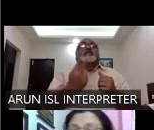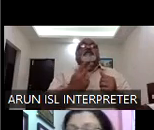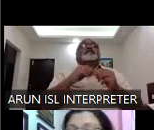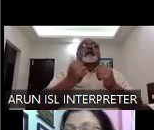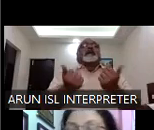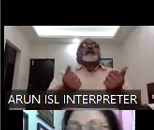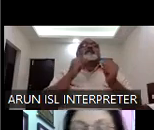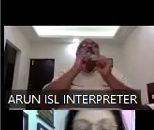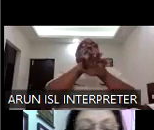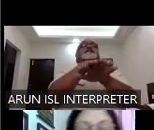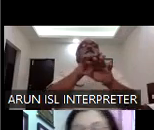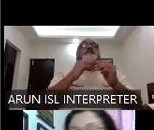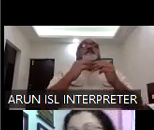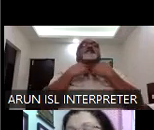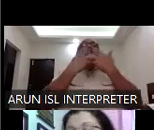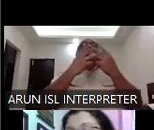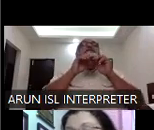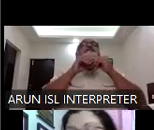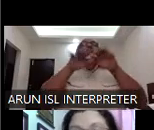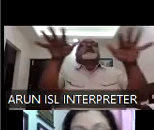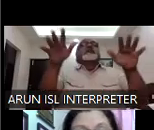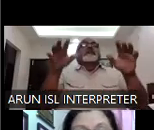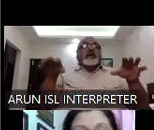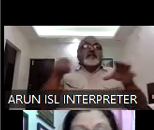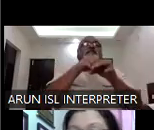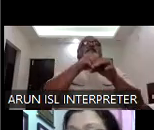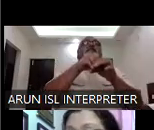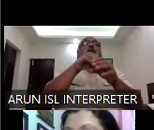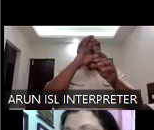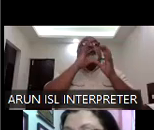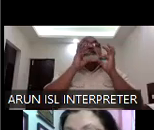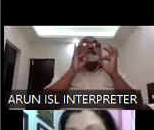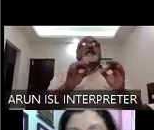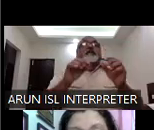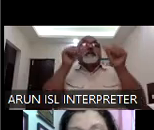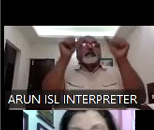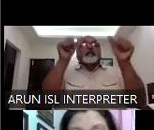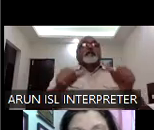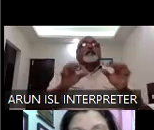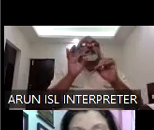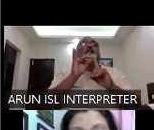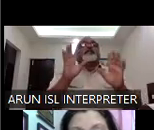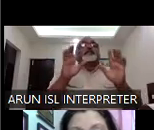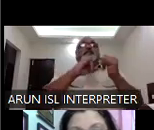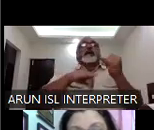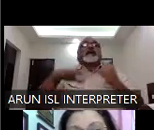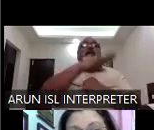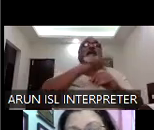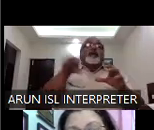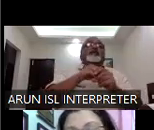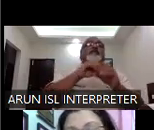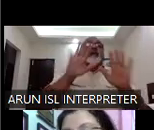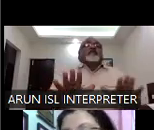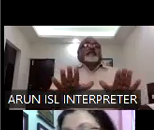they can be included as a whole, as a very important identity of the society. You know, one of the